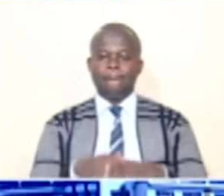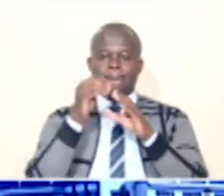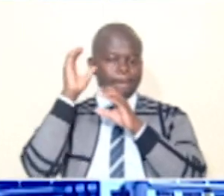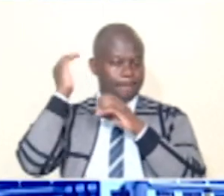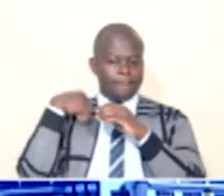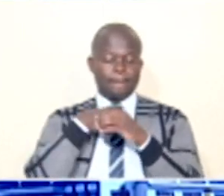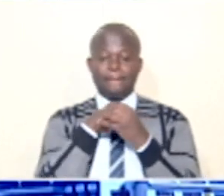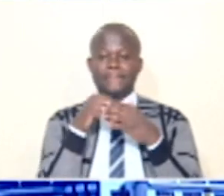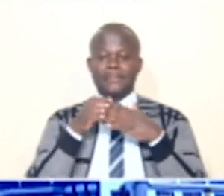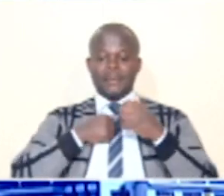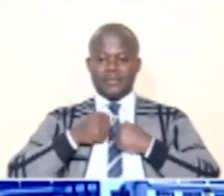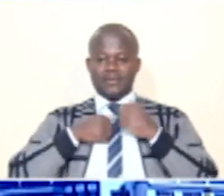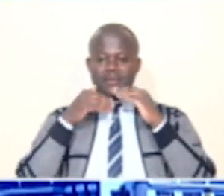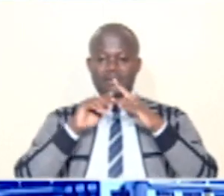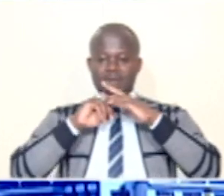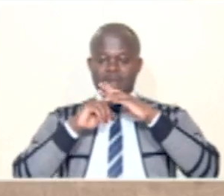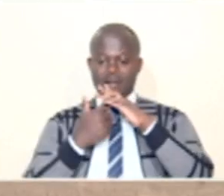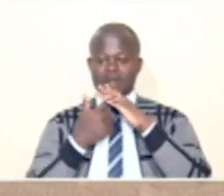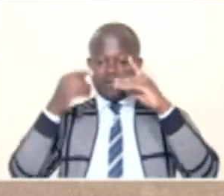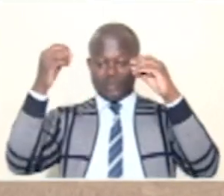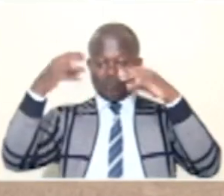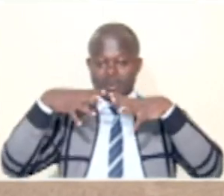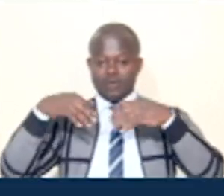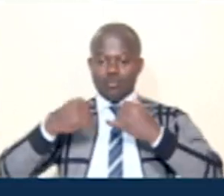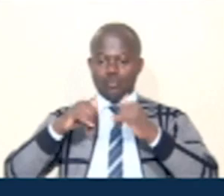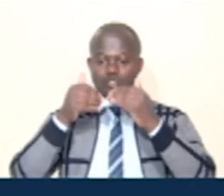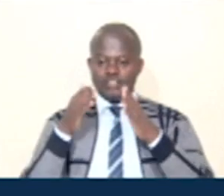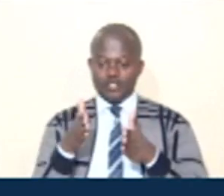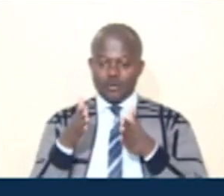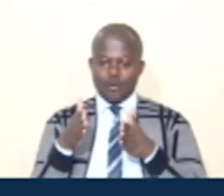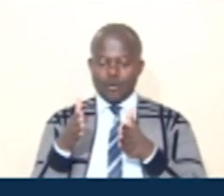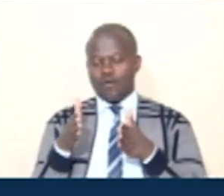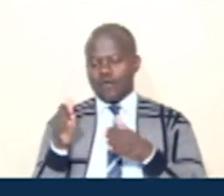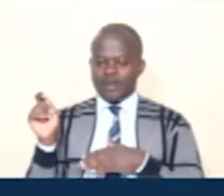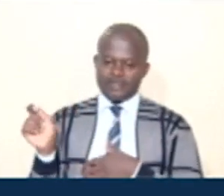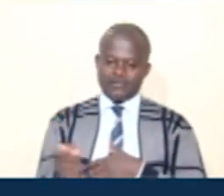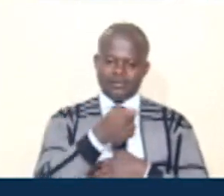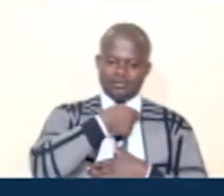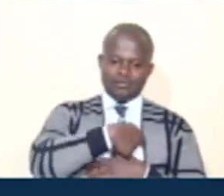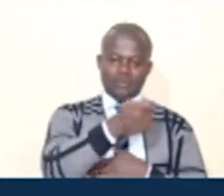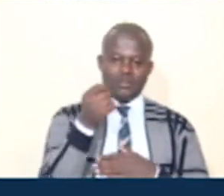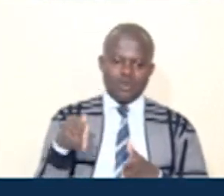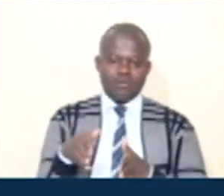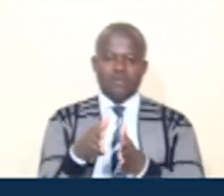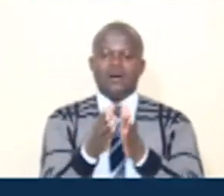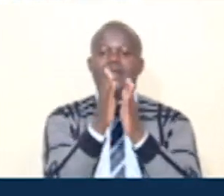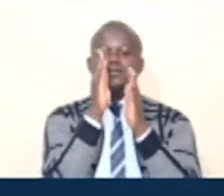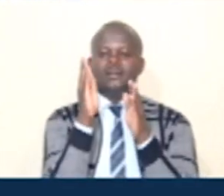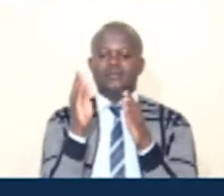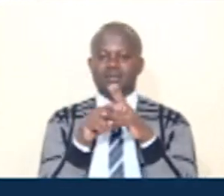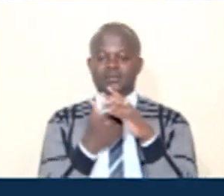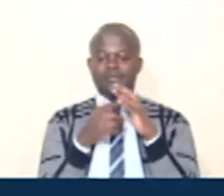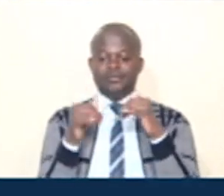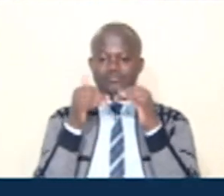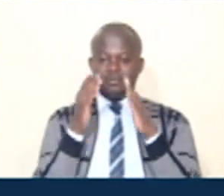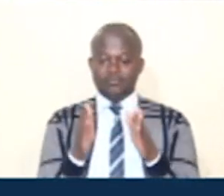muyandi makuru mu Rwanda hatangijwe ku mugaragaro umukino wa tennis ukinirwa mu muhanda uzwi nka road tennis kutangiza uyu